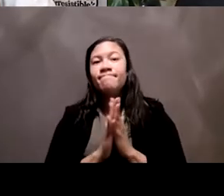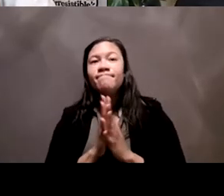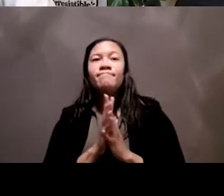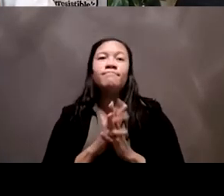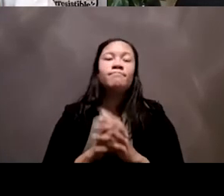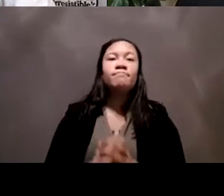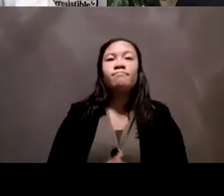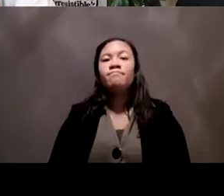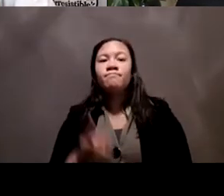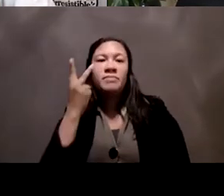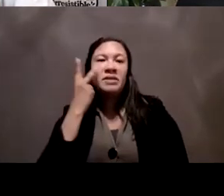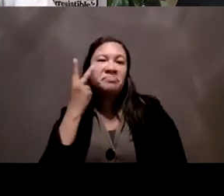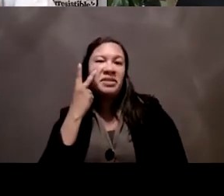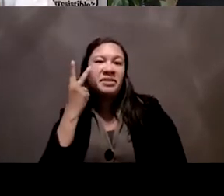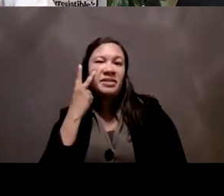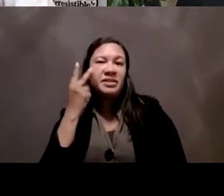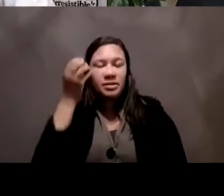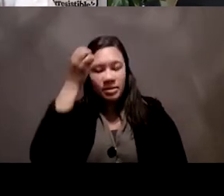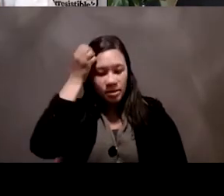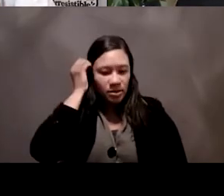Let's see.